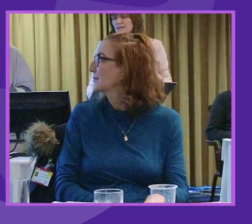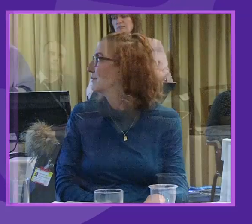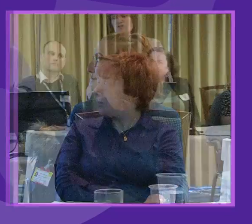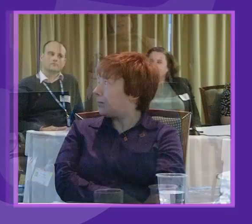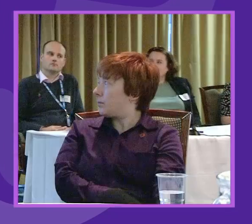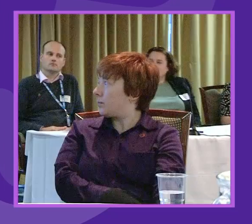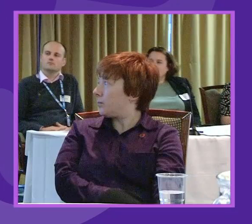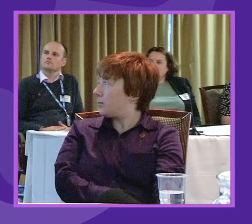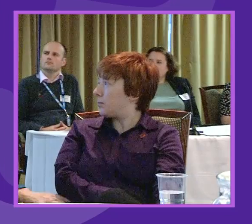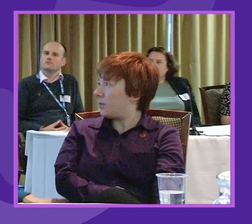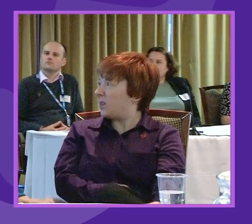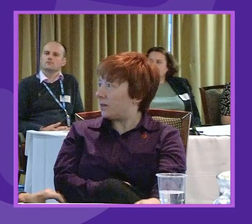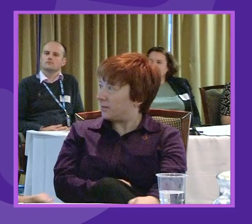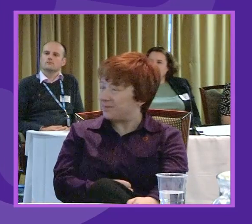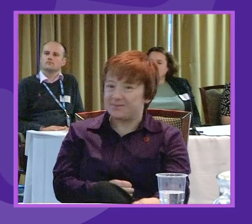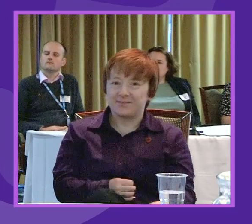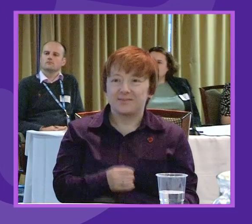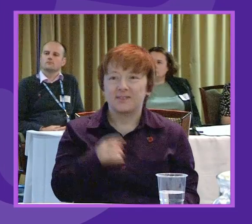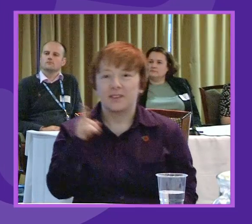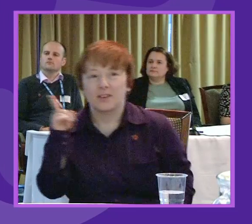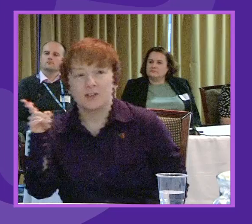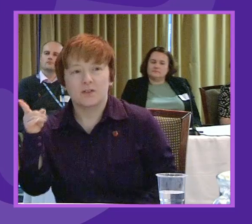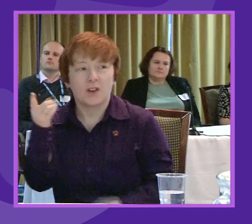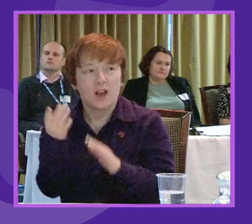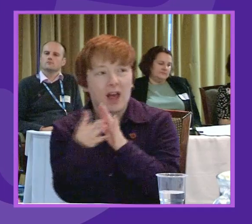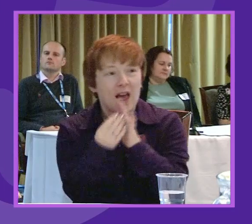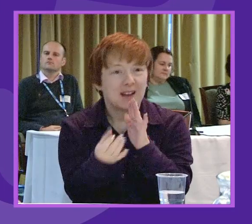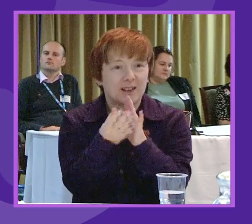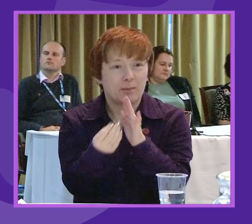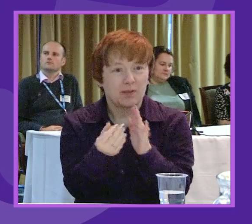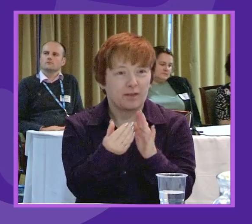I'm not going to talk too much about this slide, but this is just an example